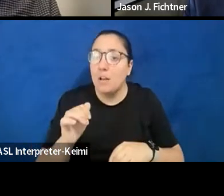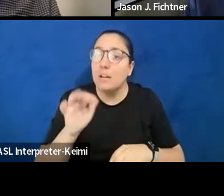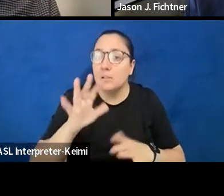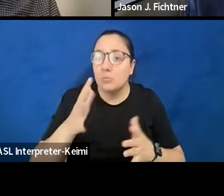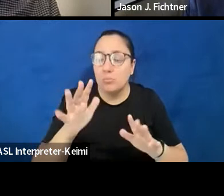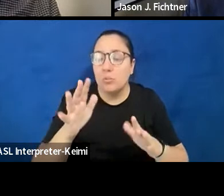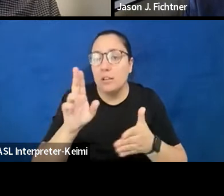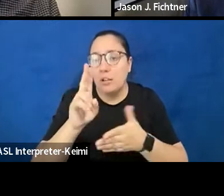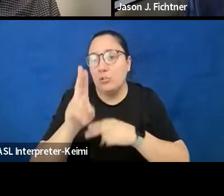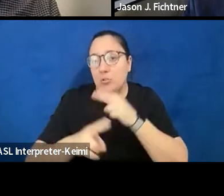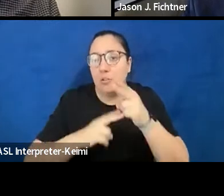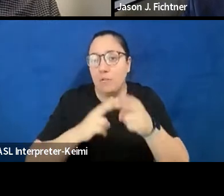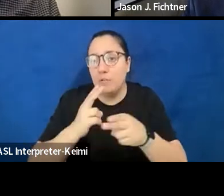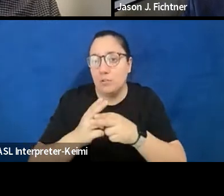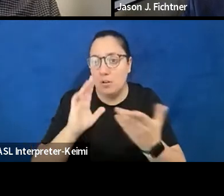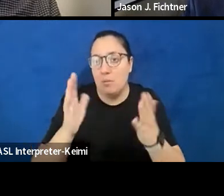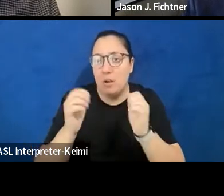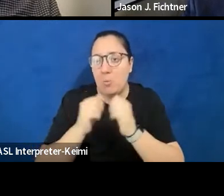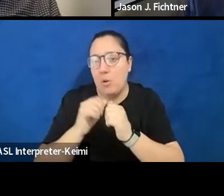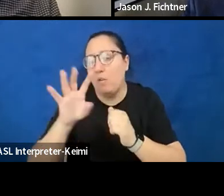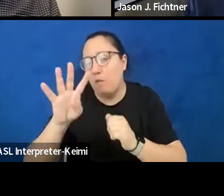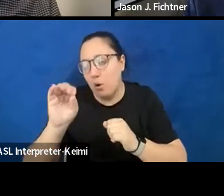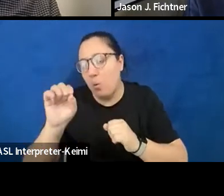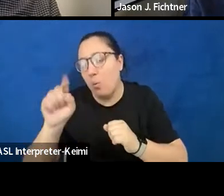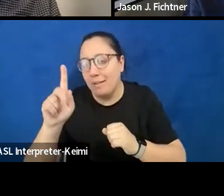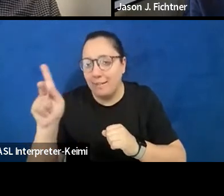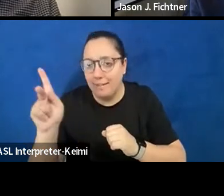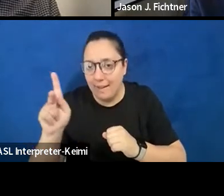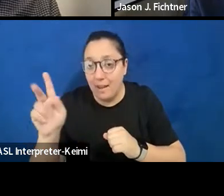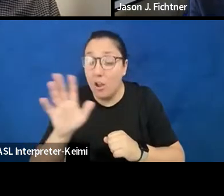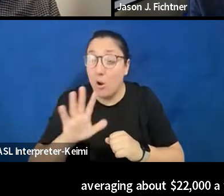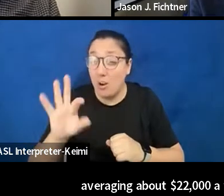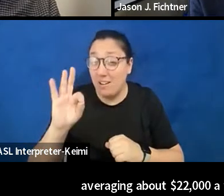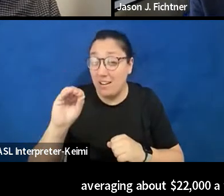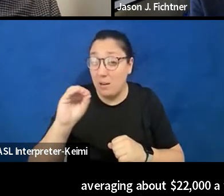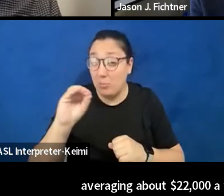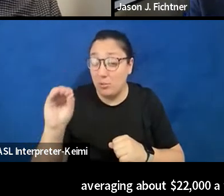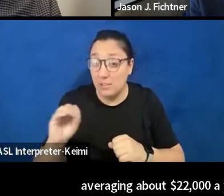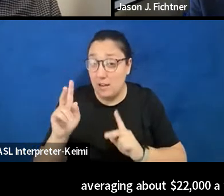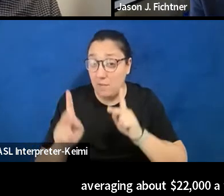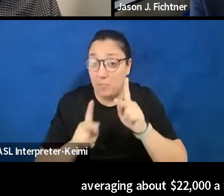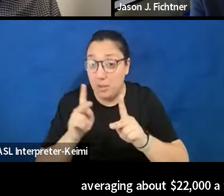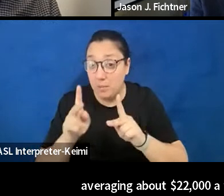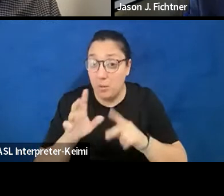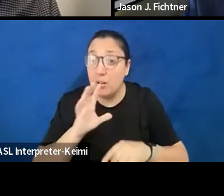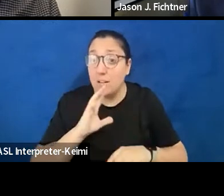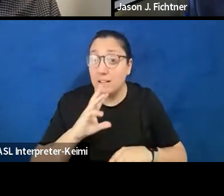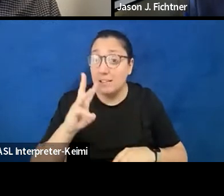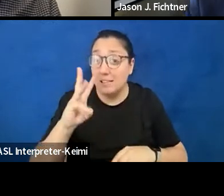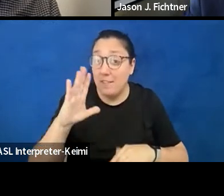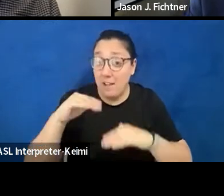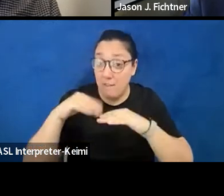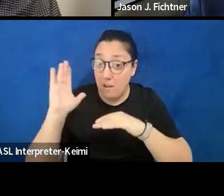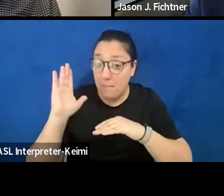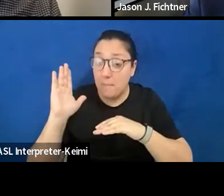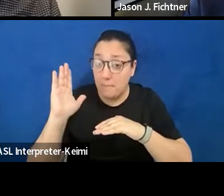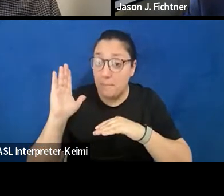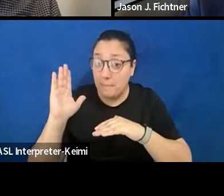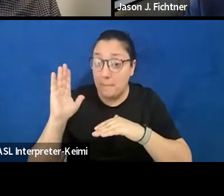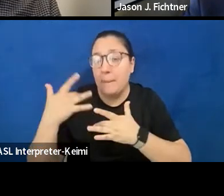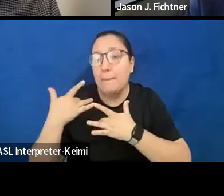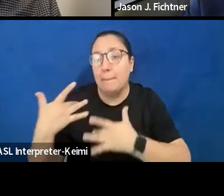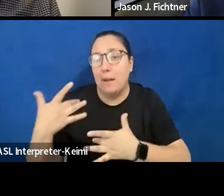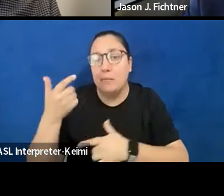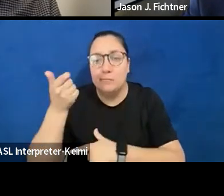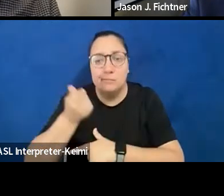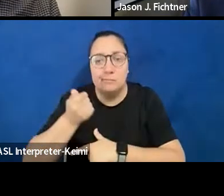sector pensions or 401k type programs, about 90% of individuals age 65 and older receive